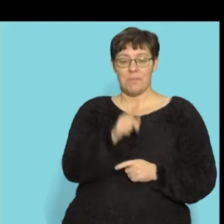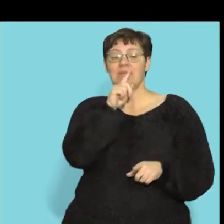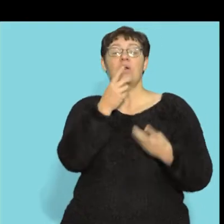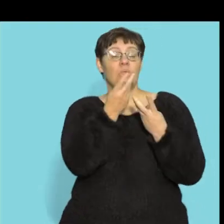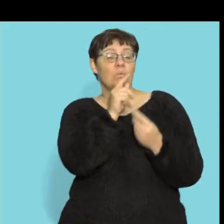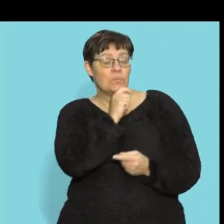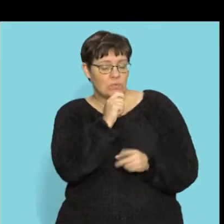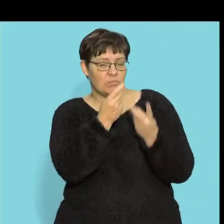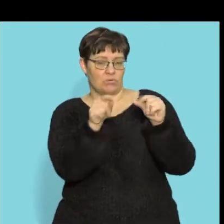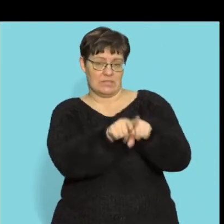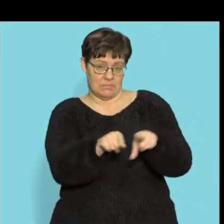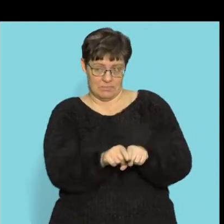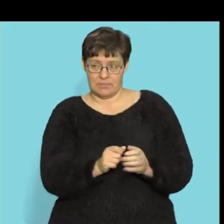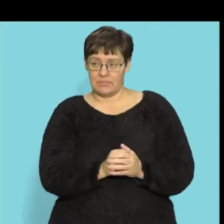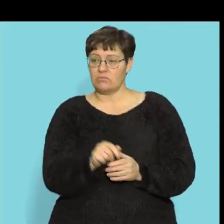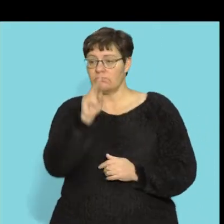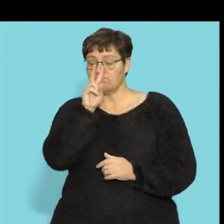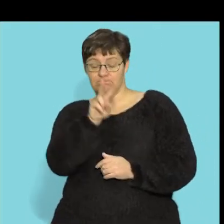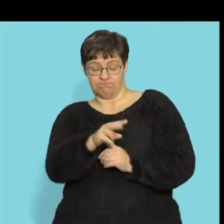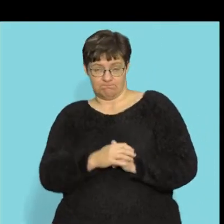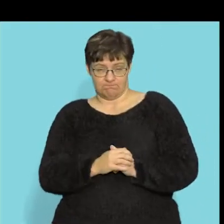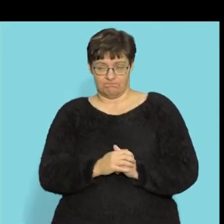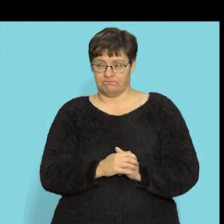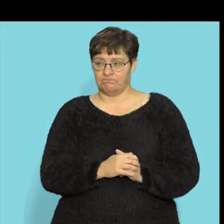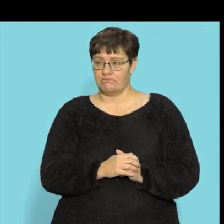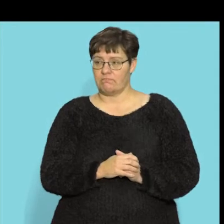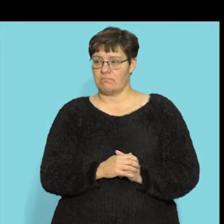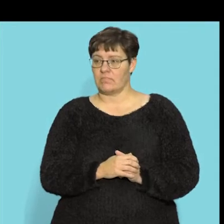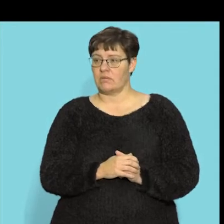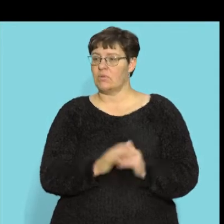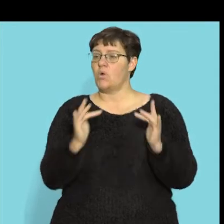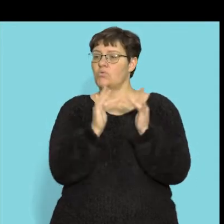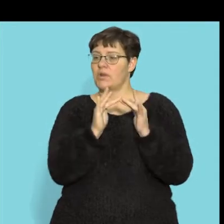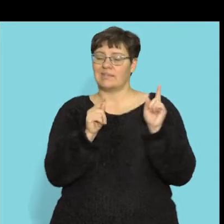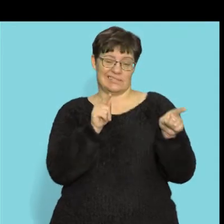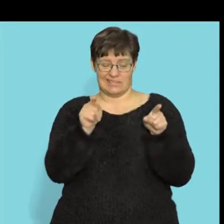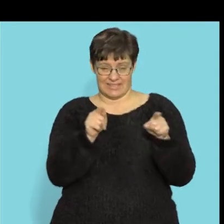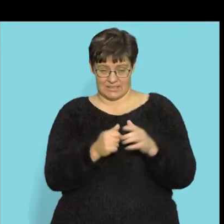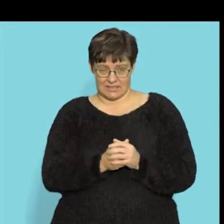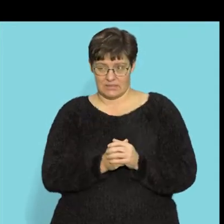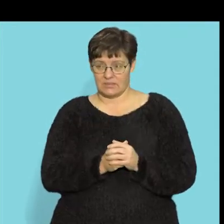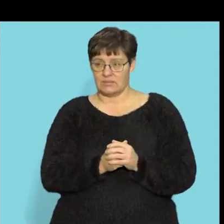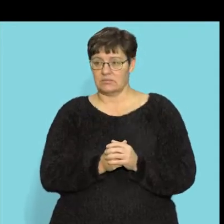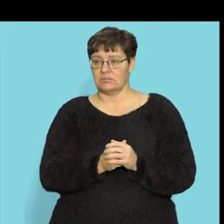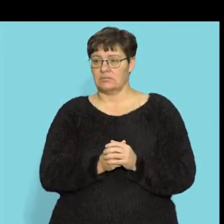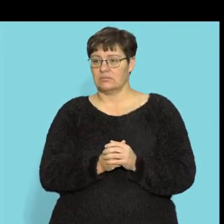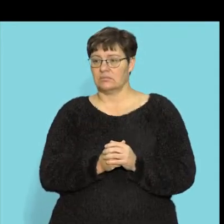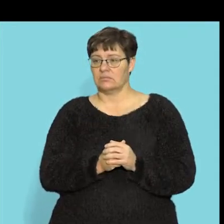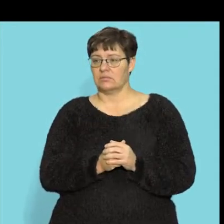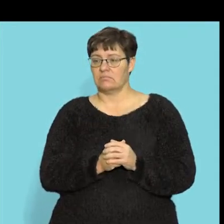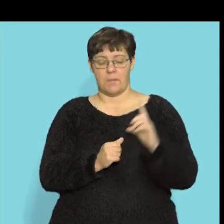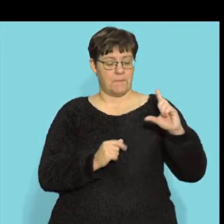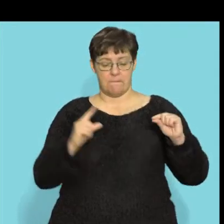here's a piece of apparatus that we want to consider. So if we connect this to a